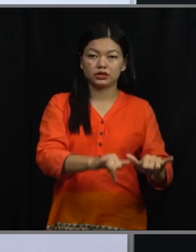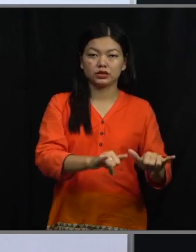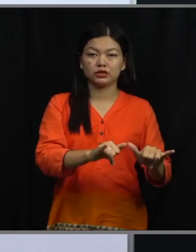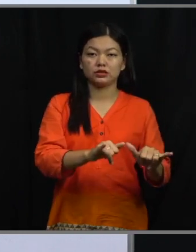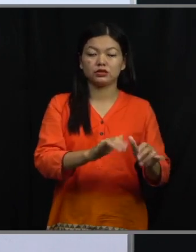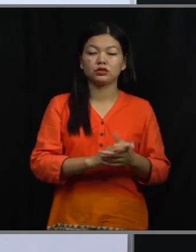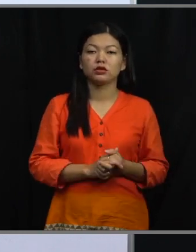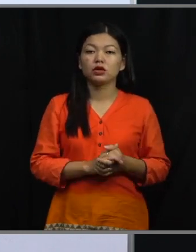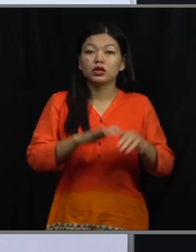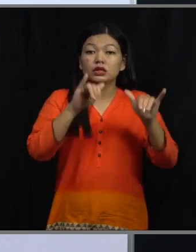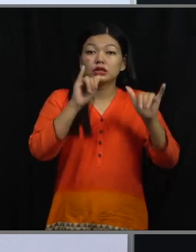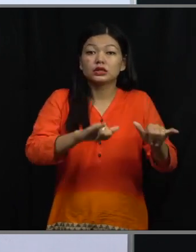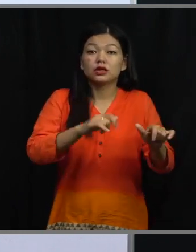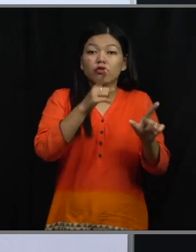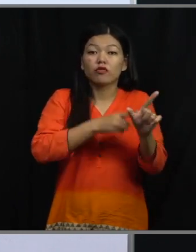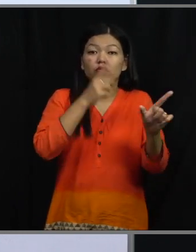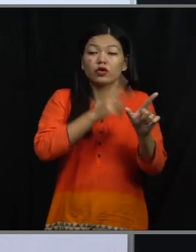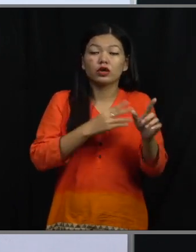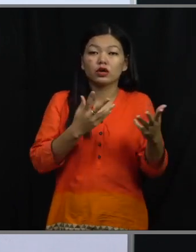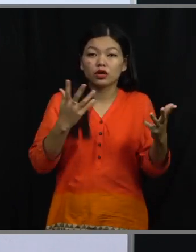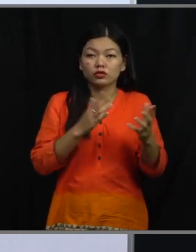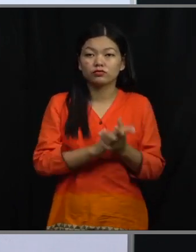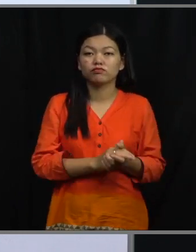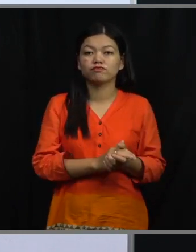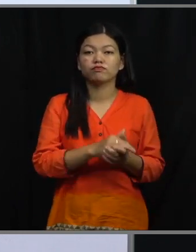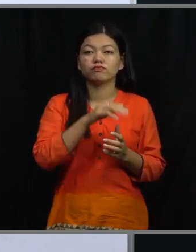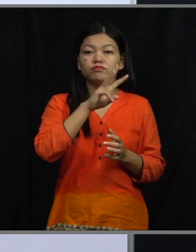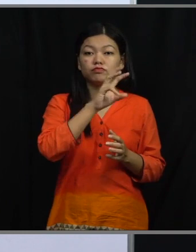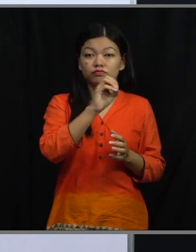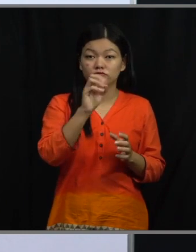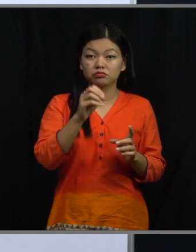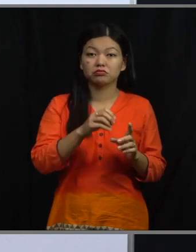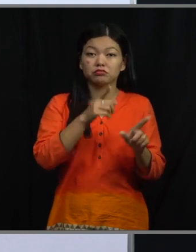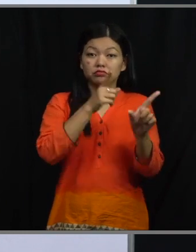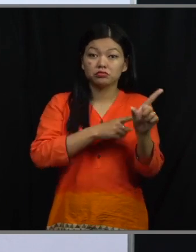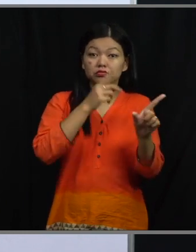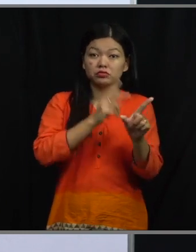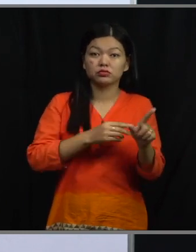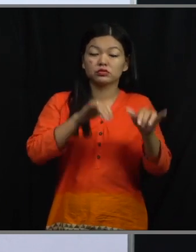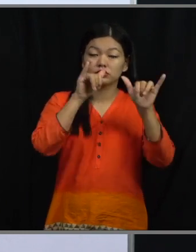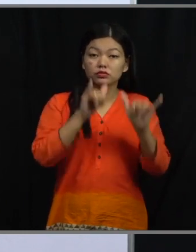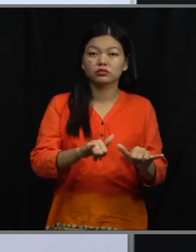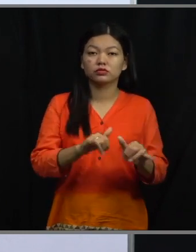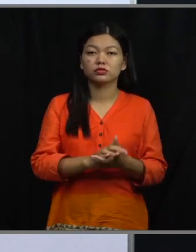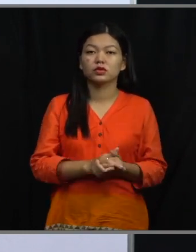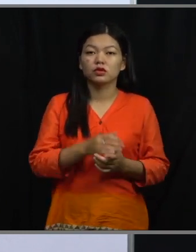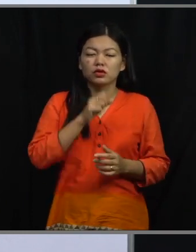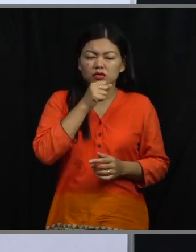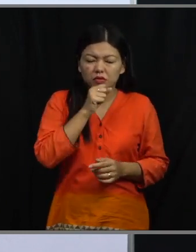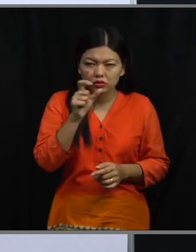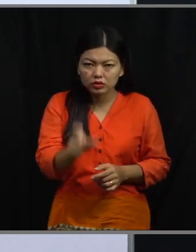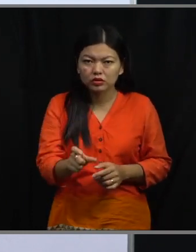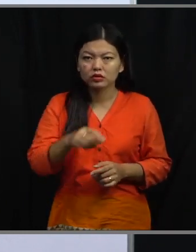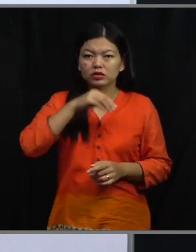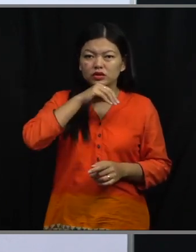3 generations living together, where the parents, the grandparents, the children and their grandchildren